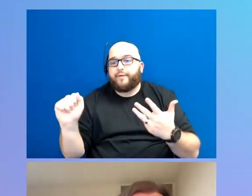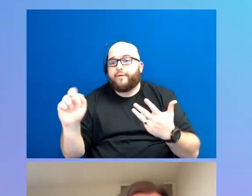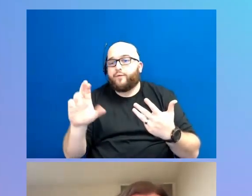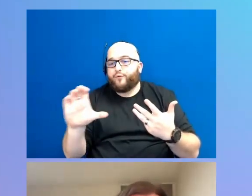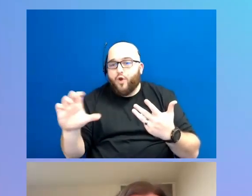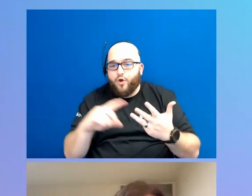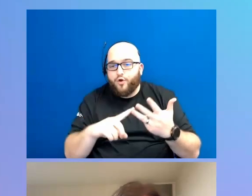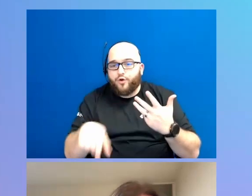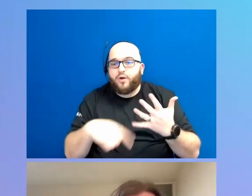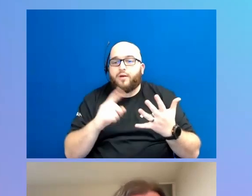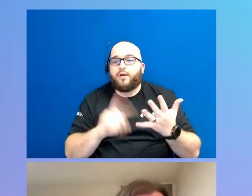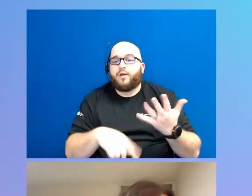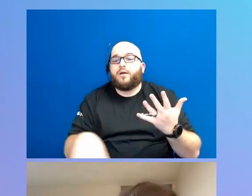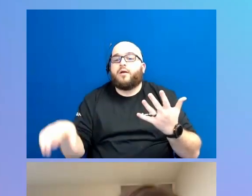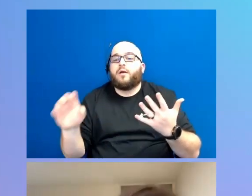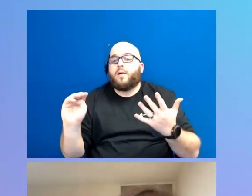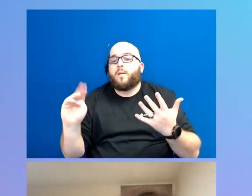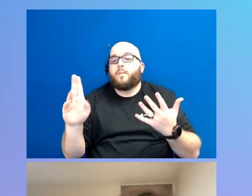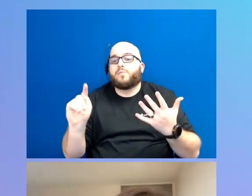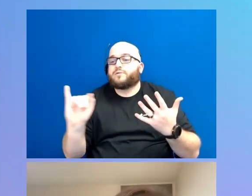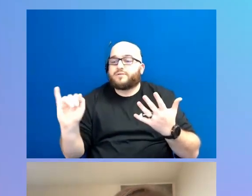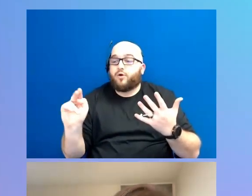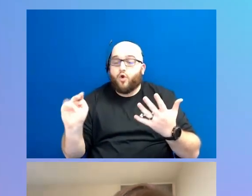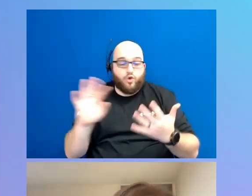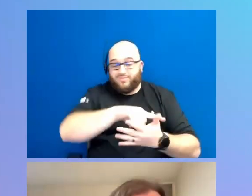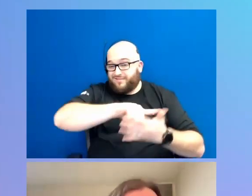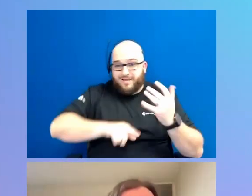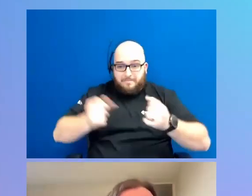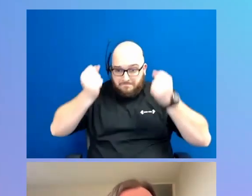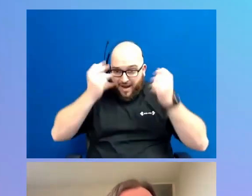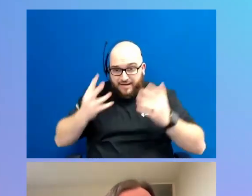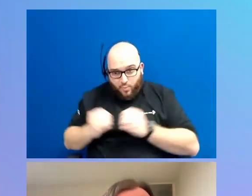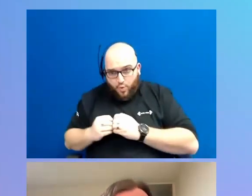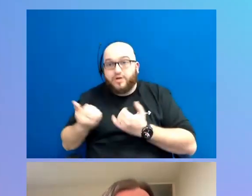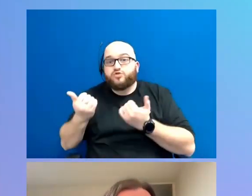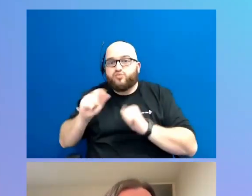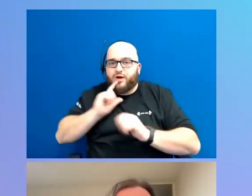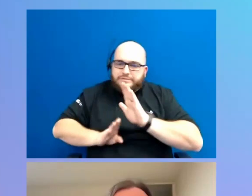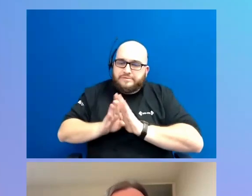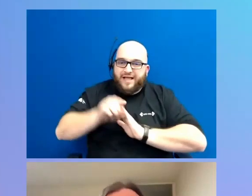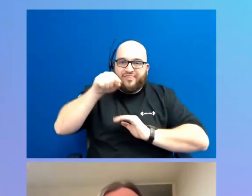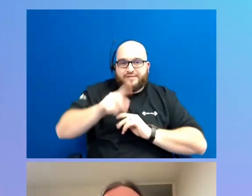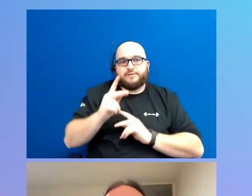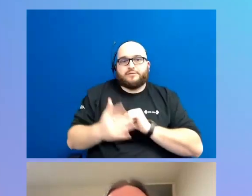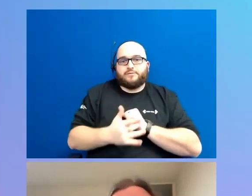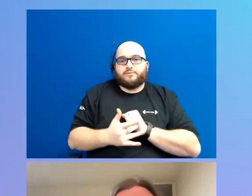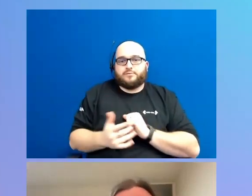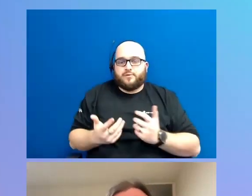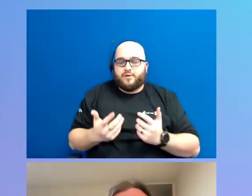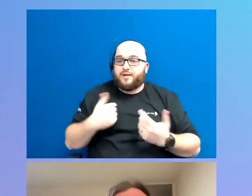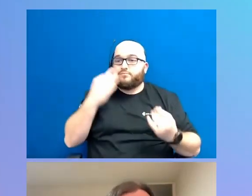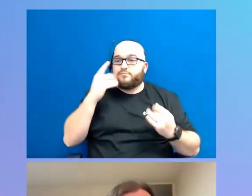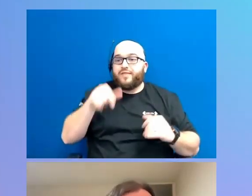lots of organizations attempting to develop this technology. And the way I'm thinking of this technology is these AI